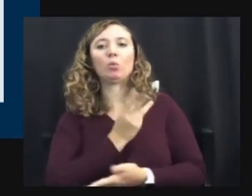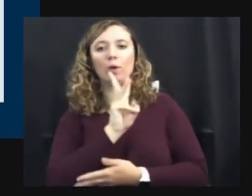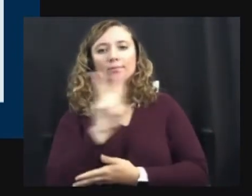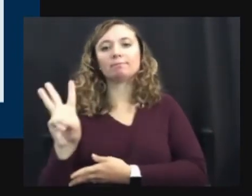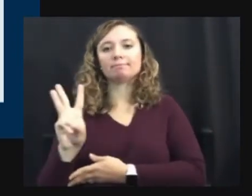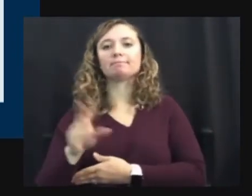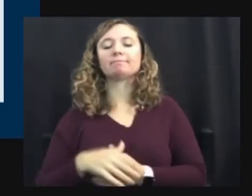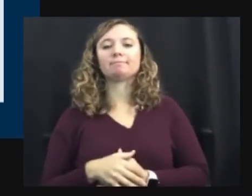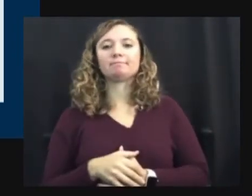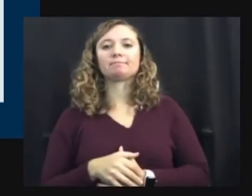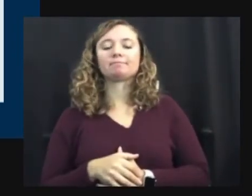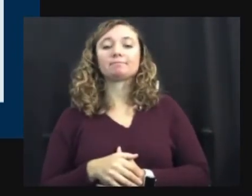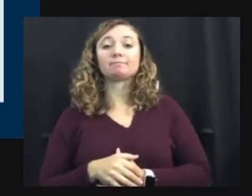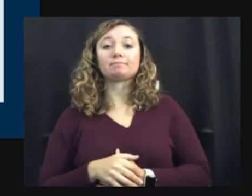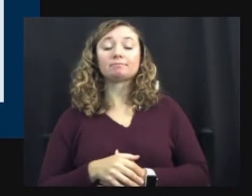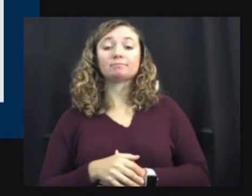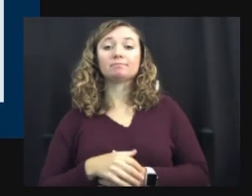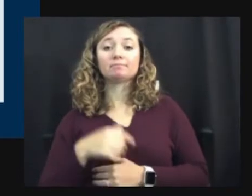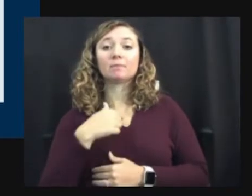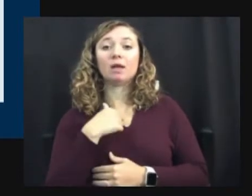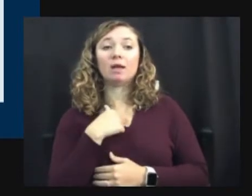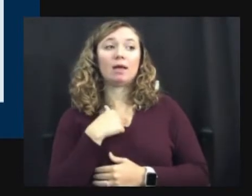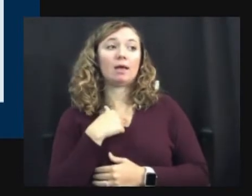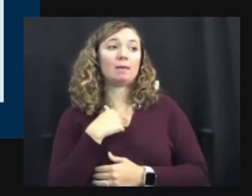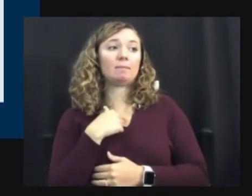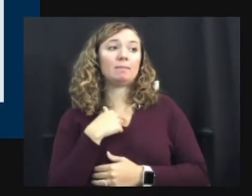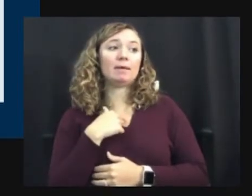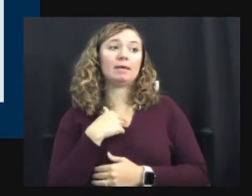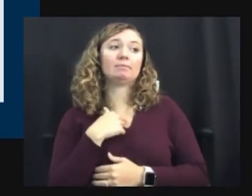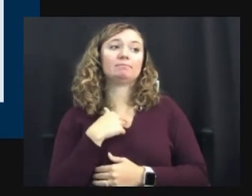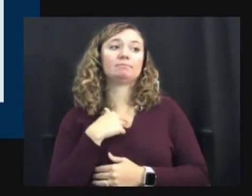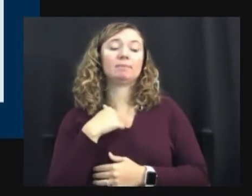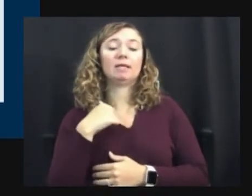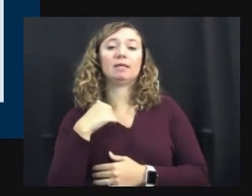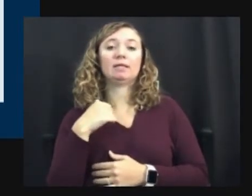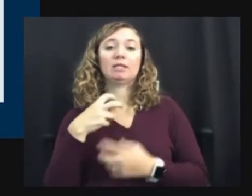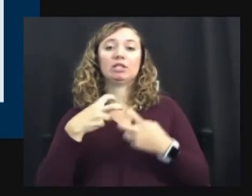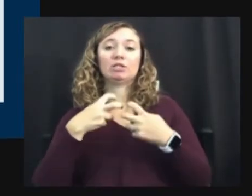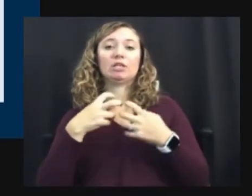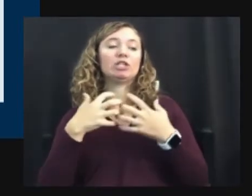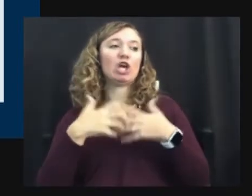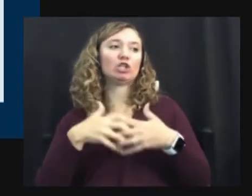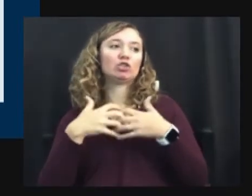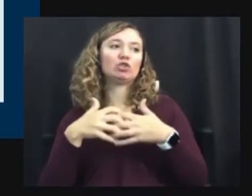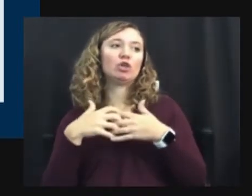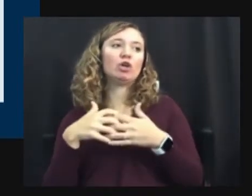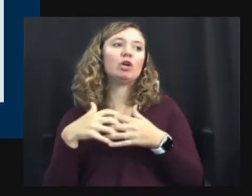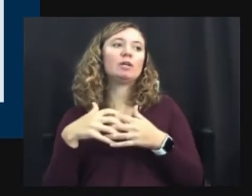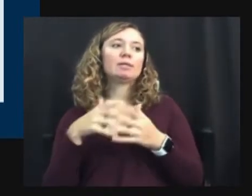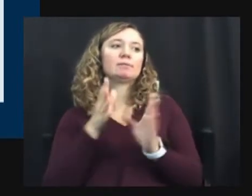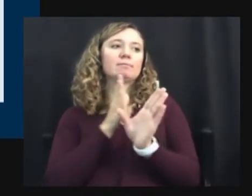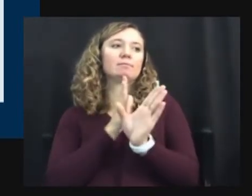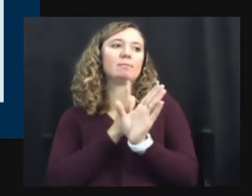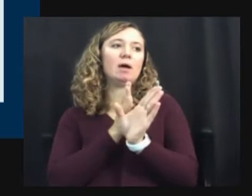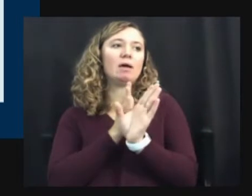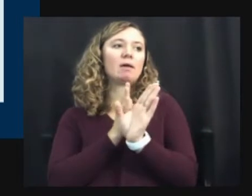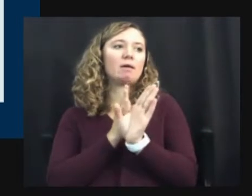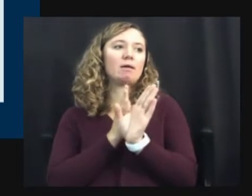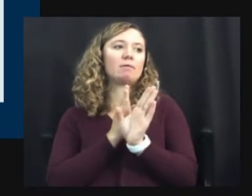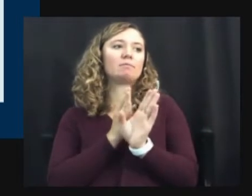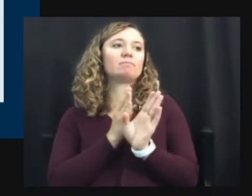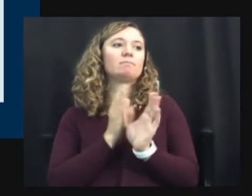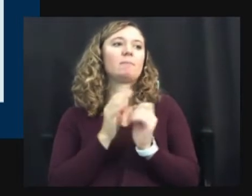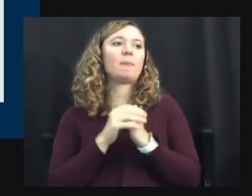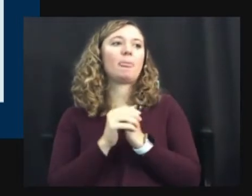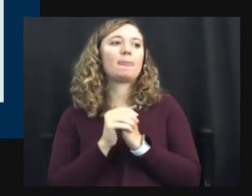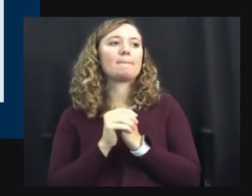I am an industrial and organizational psychology consultant, which just basically means the psychology of large